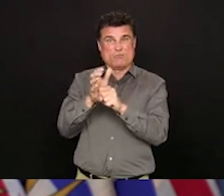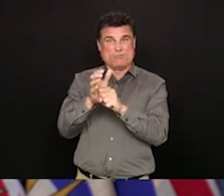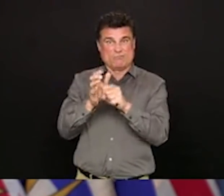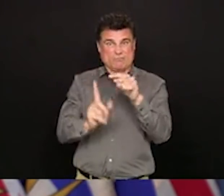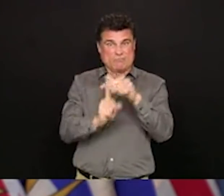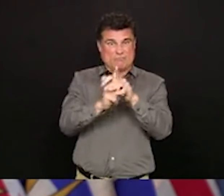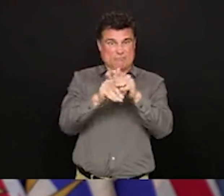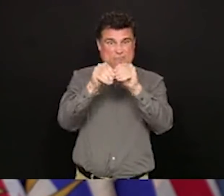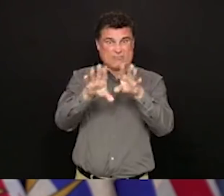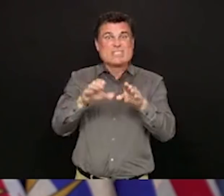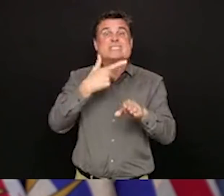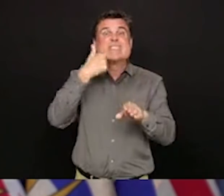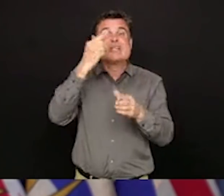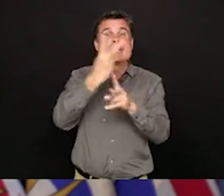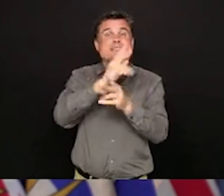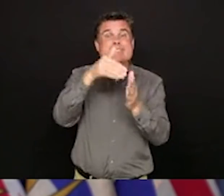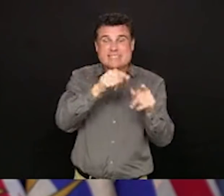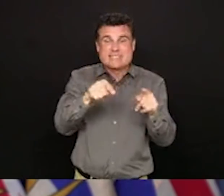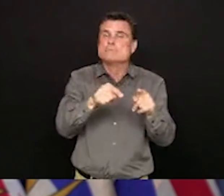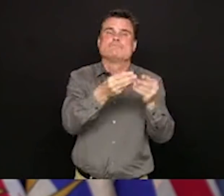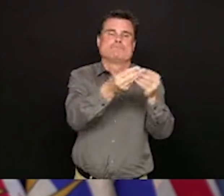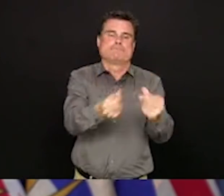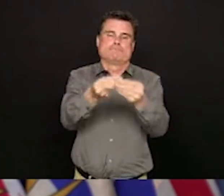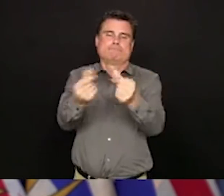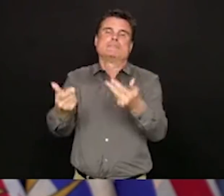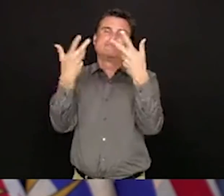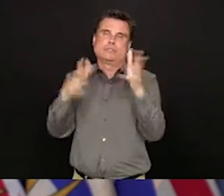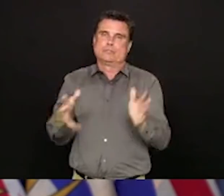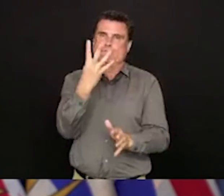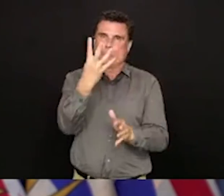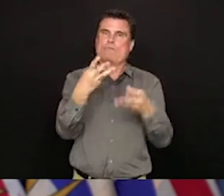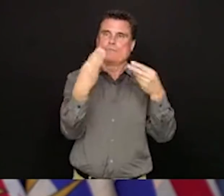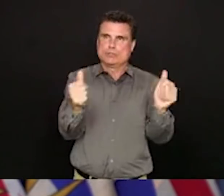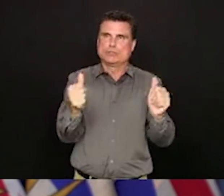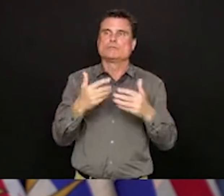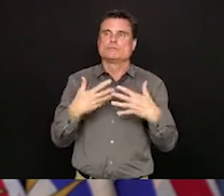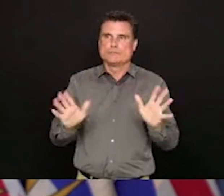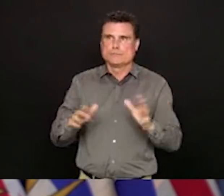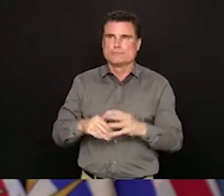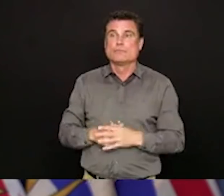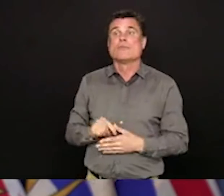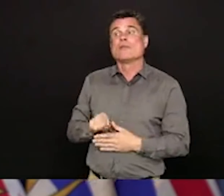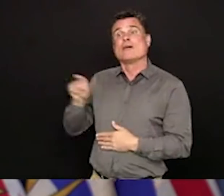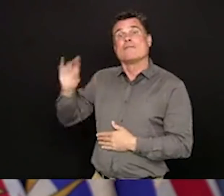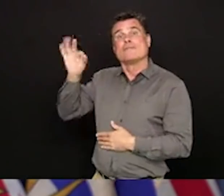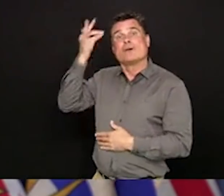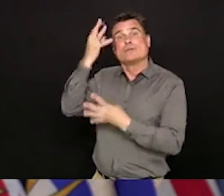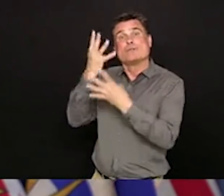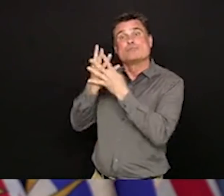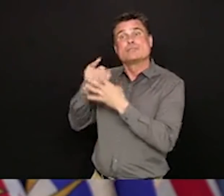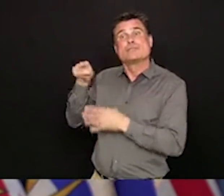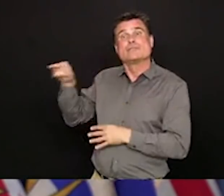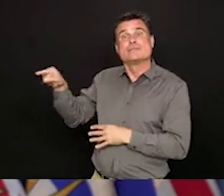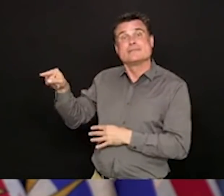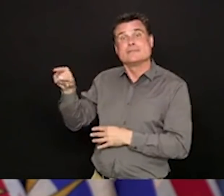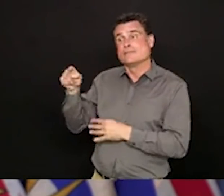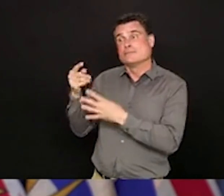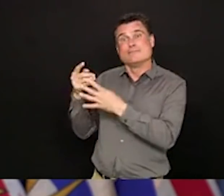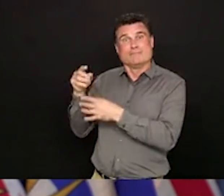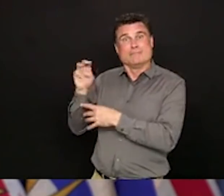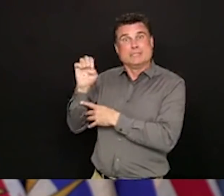Mission Federal Correctional Facility and the ongoing investigation and support to that facility with Fraser